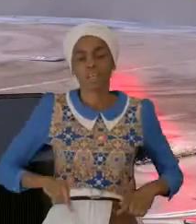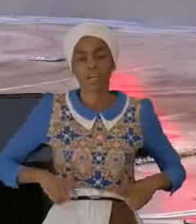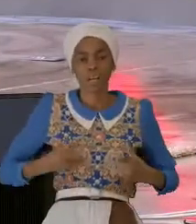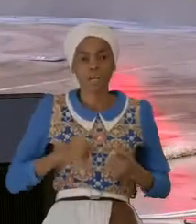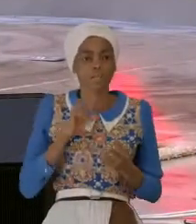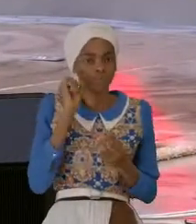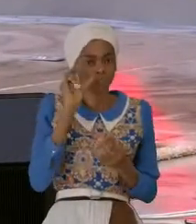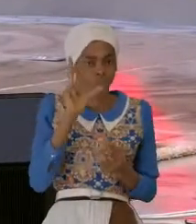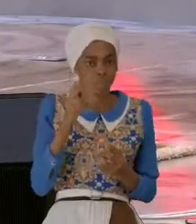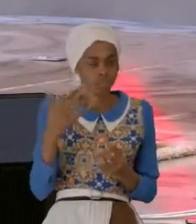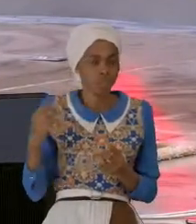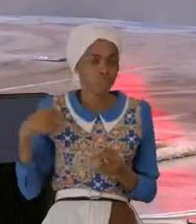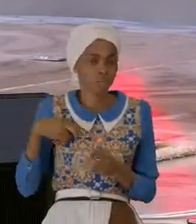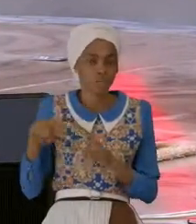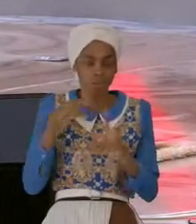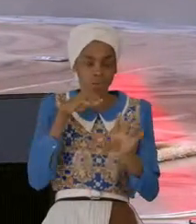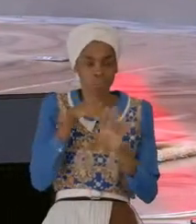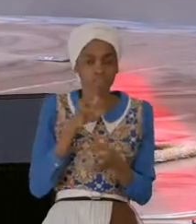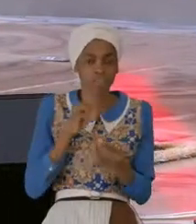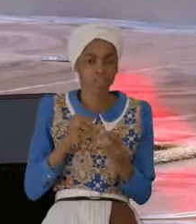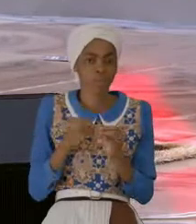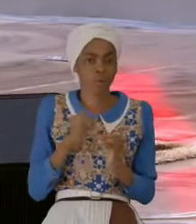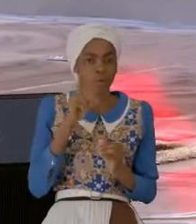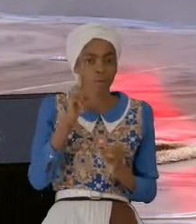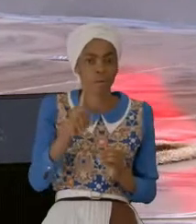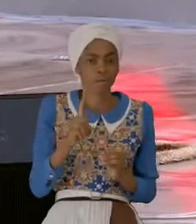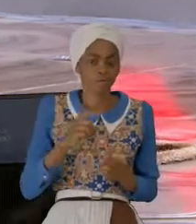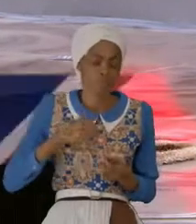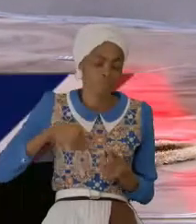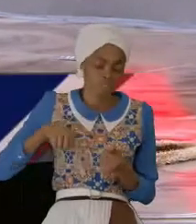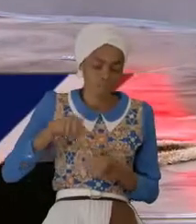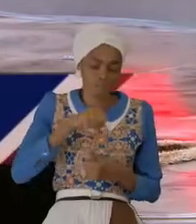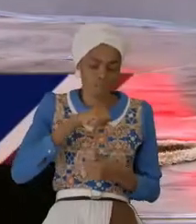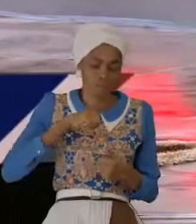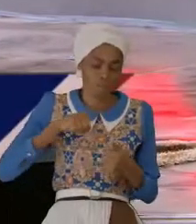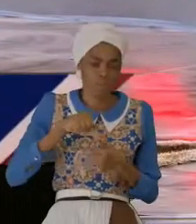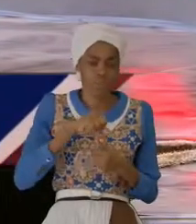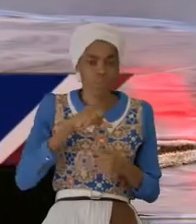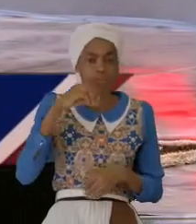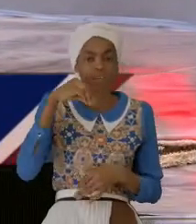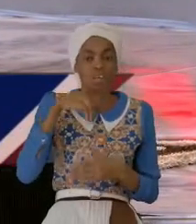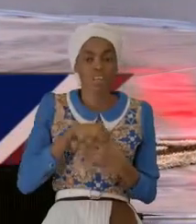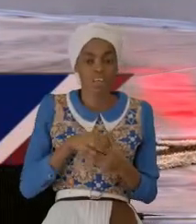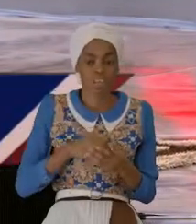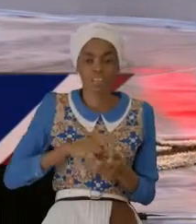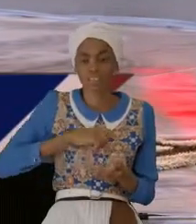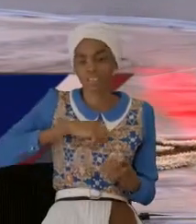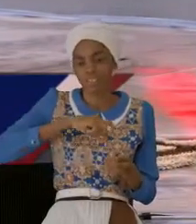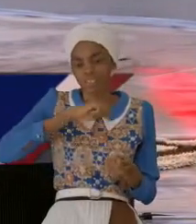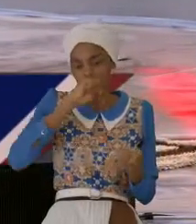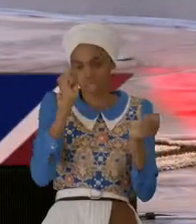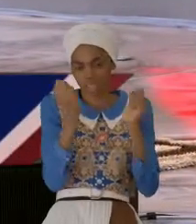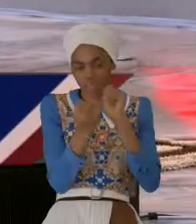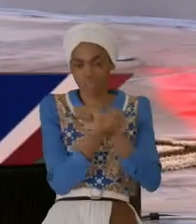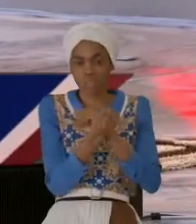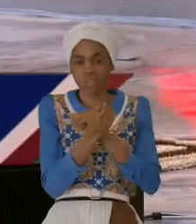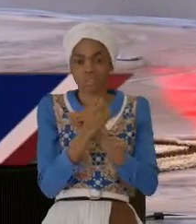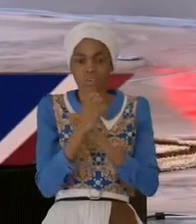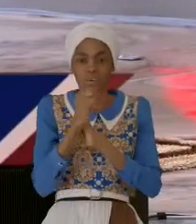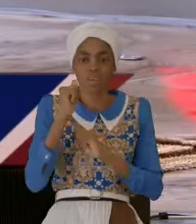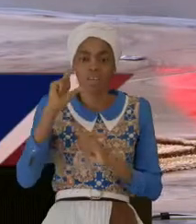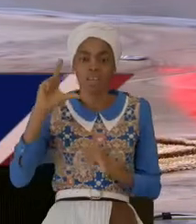number one number one Fellowship in a transformational liberty